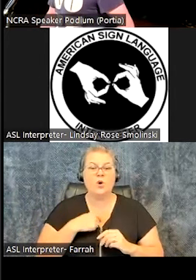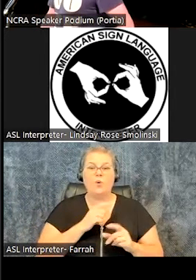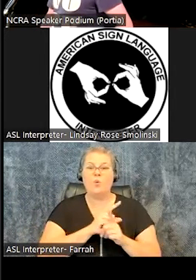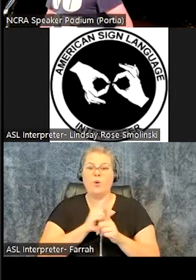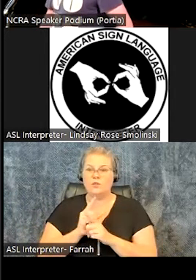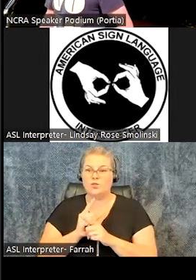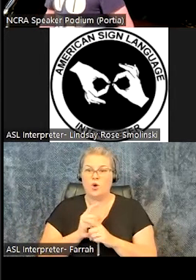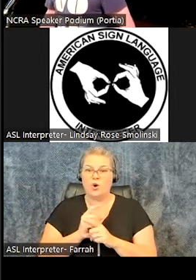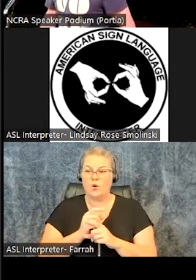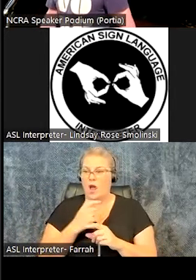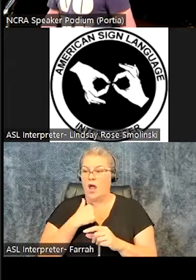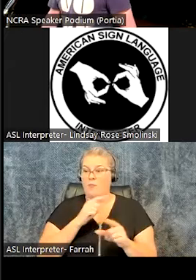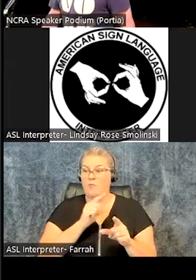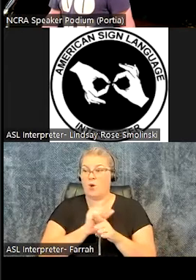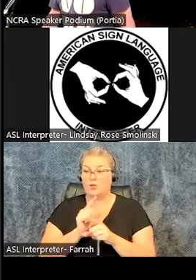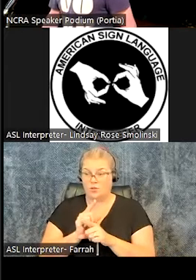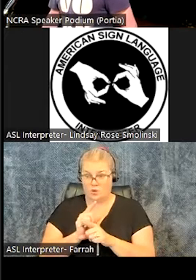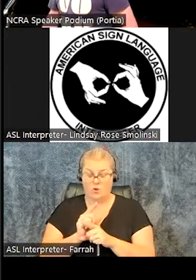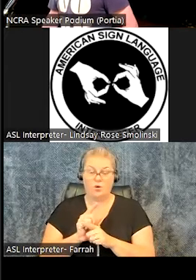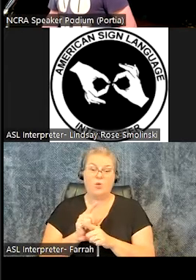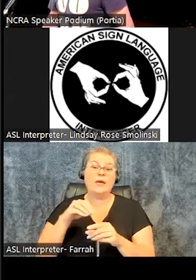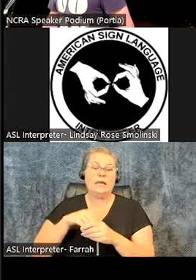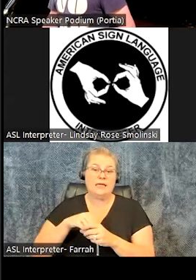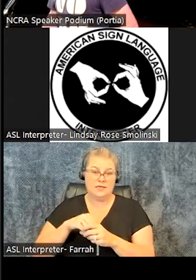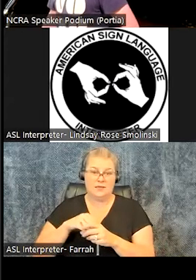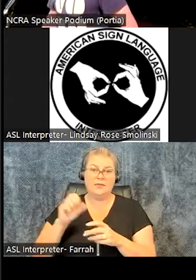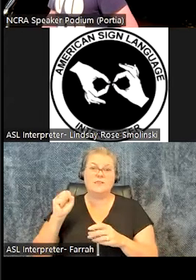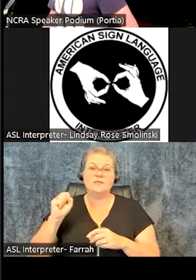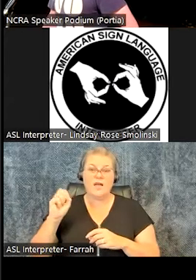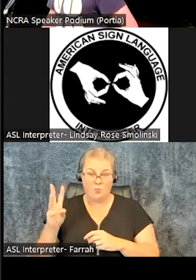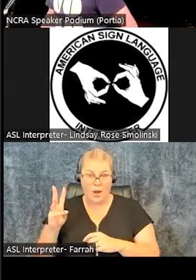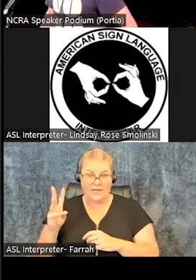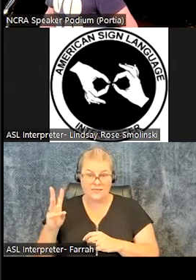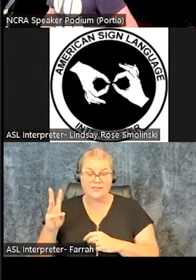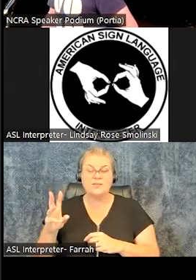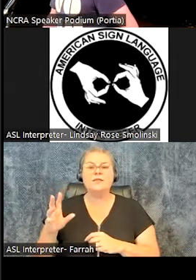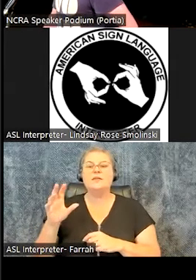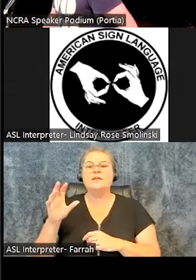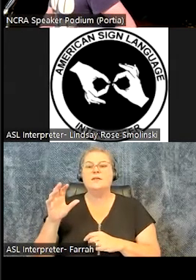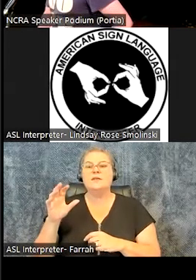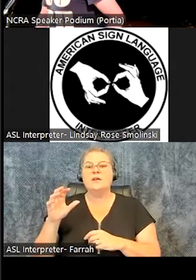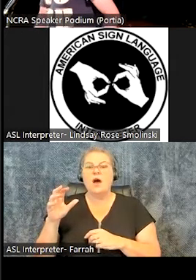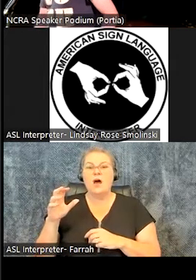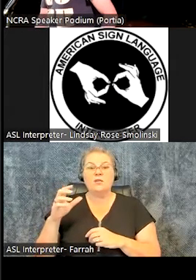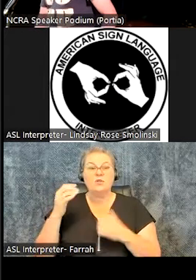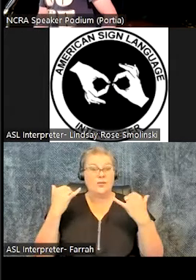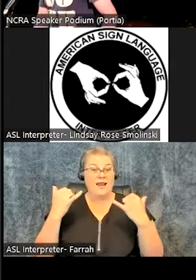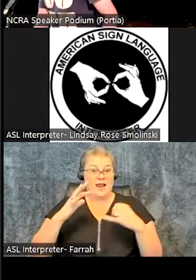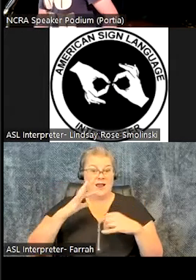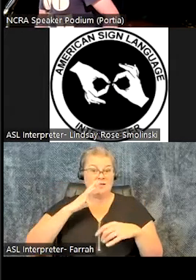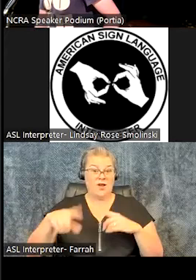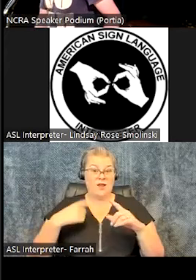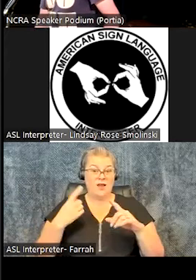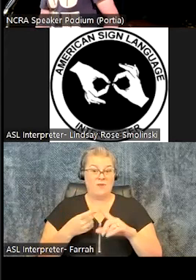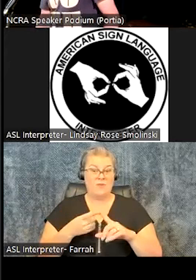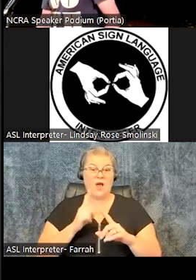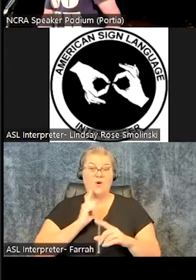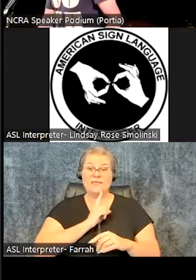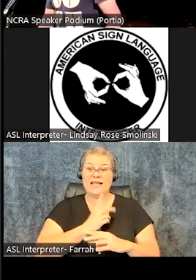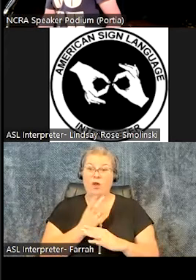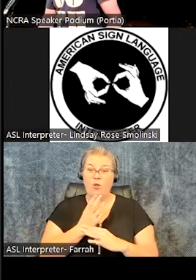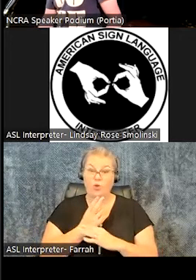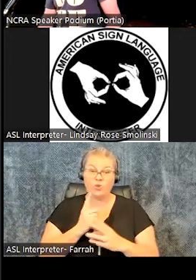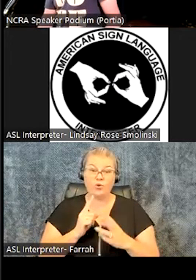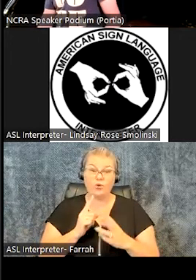at Stop Waste, Alameda County's waste authority. So today I'm going to talk a little bit about single-use,